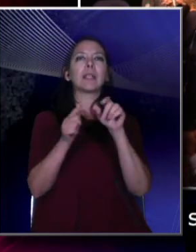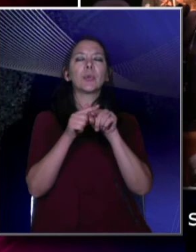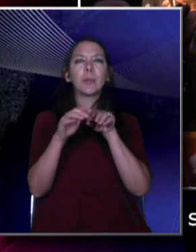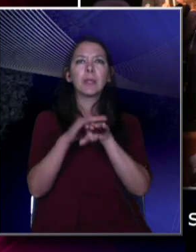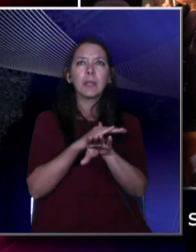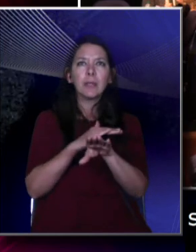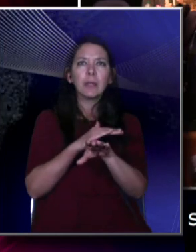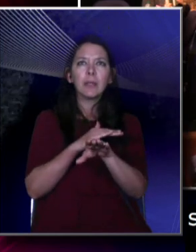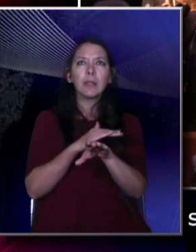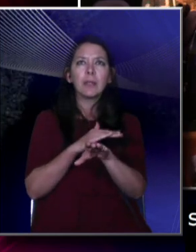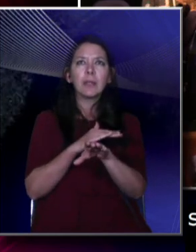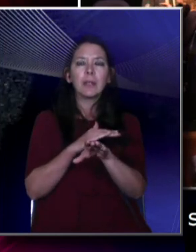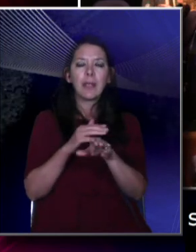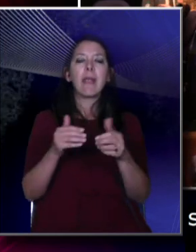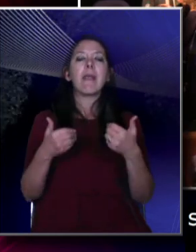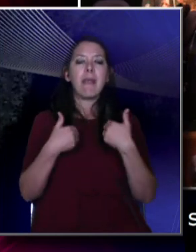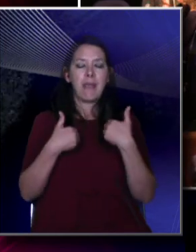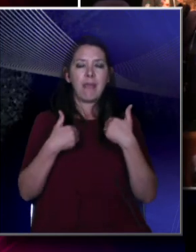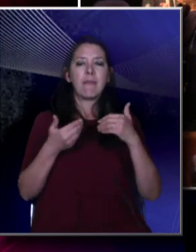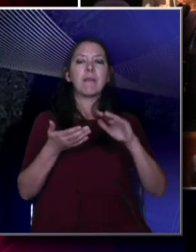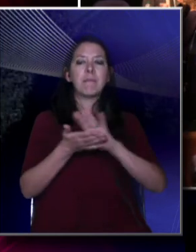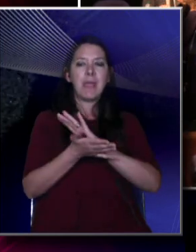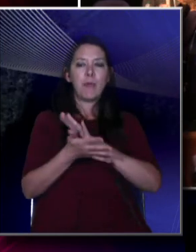They're in your stack?